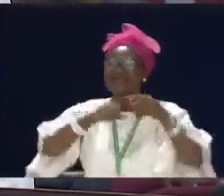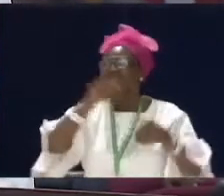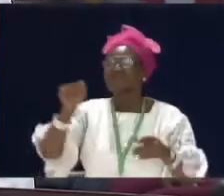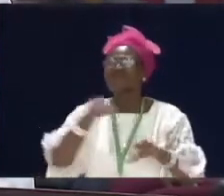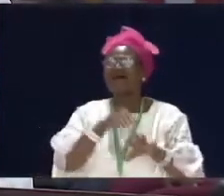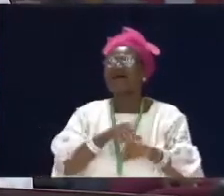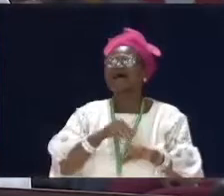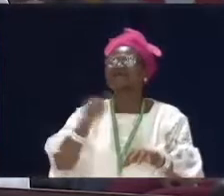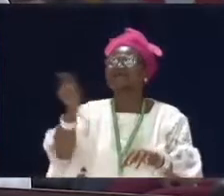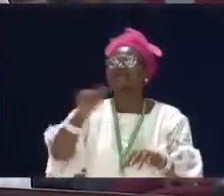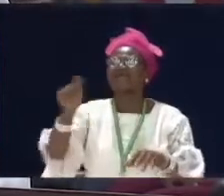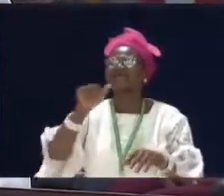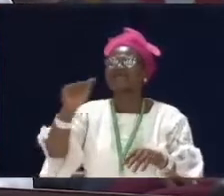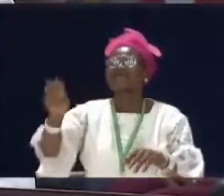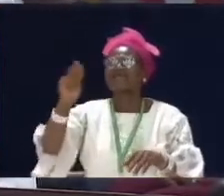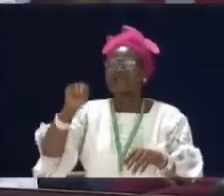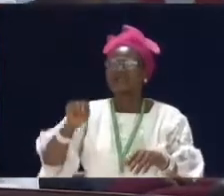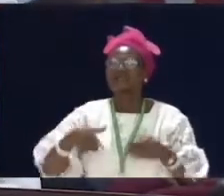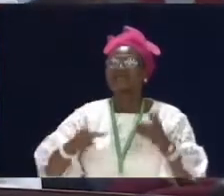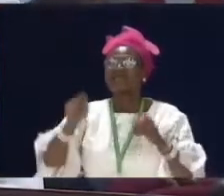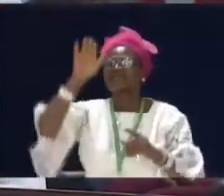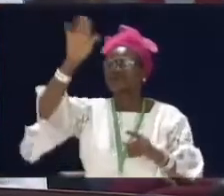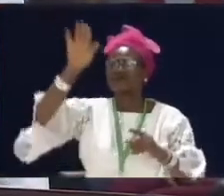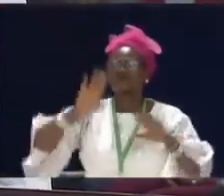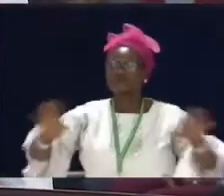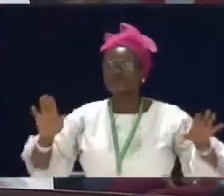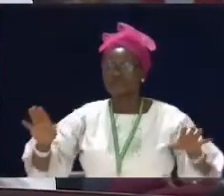have major testimonies.